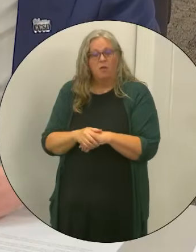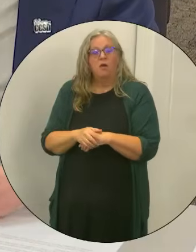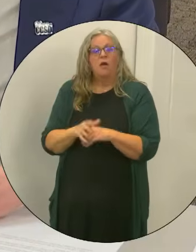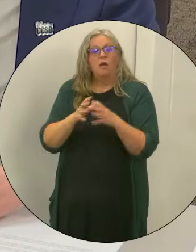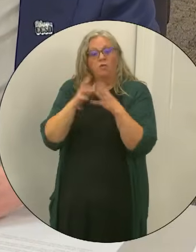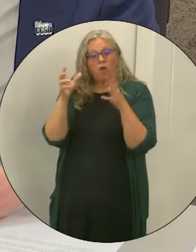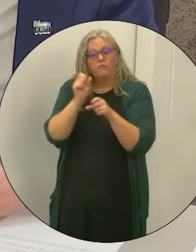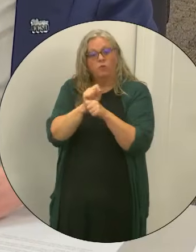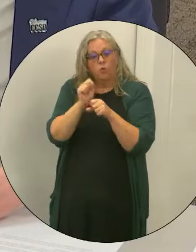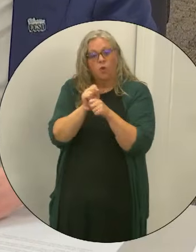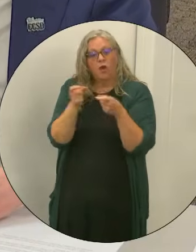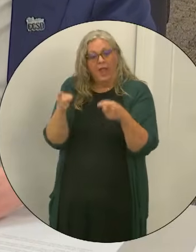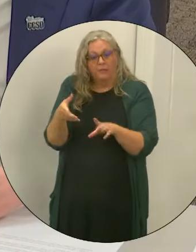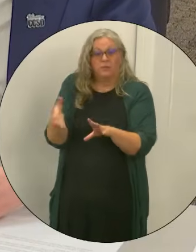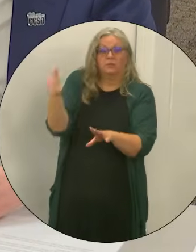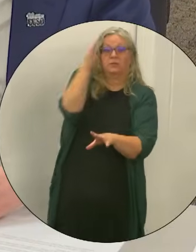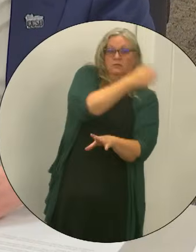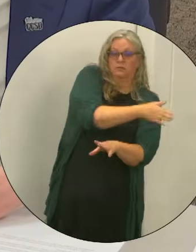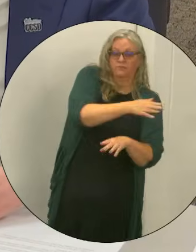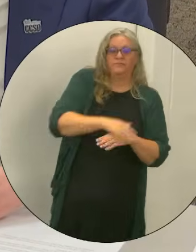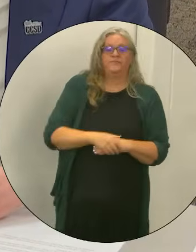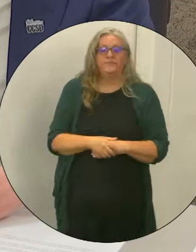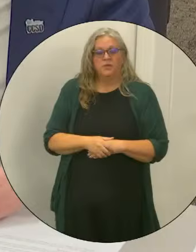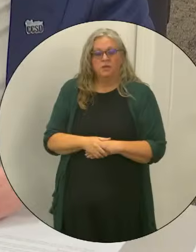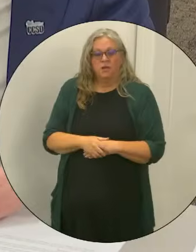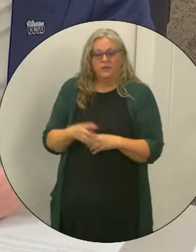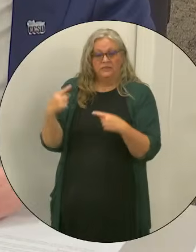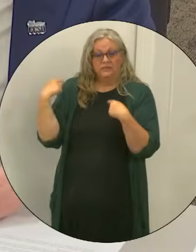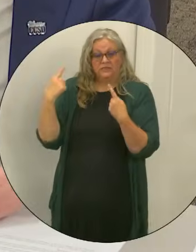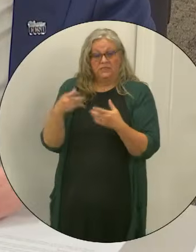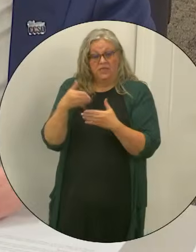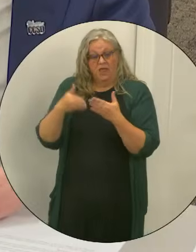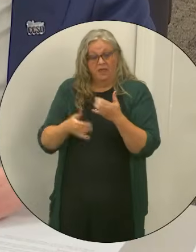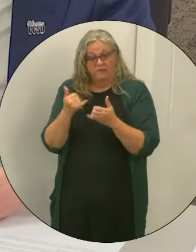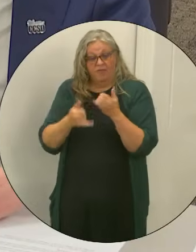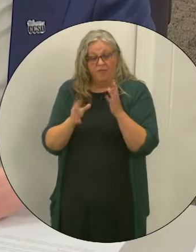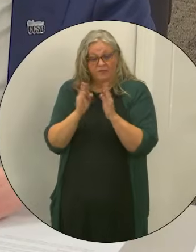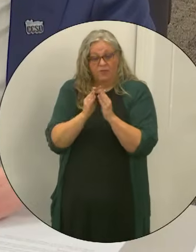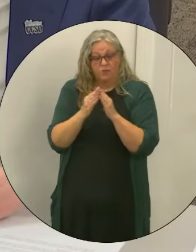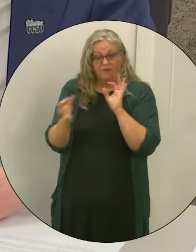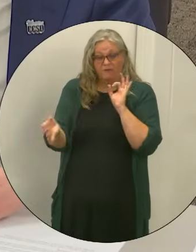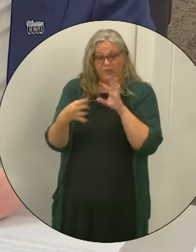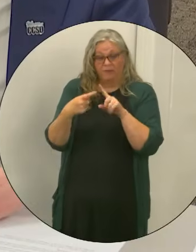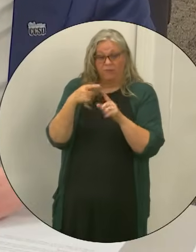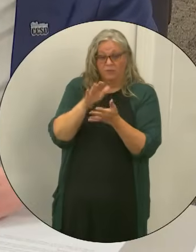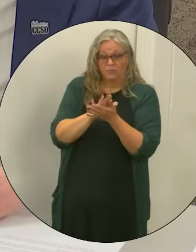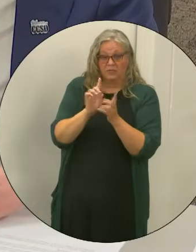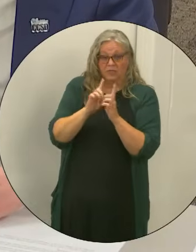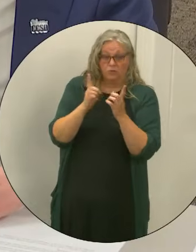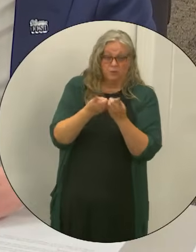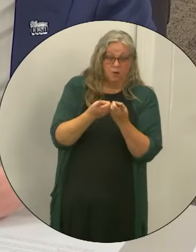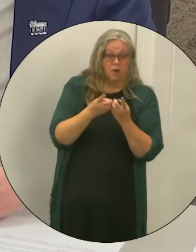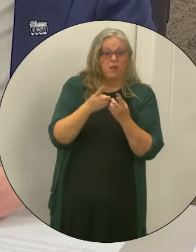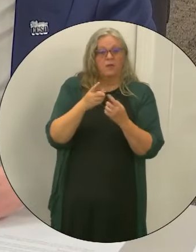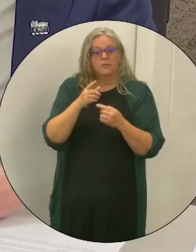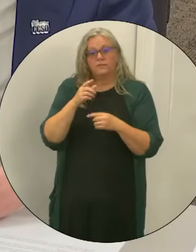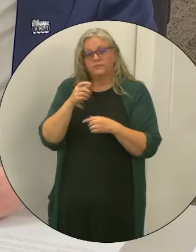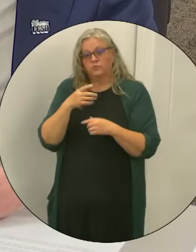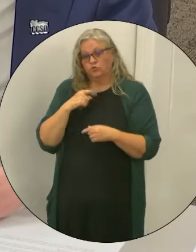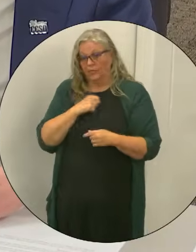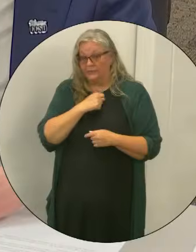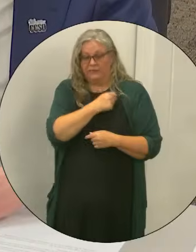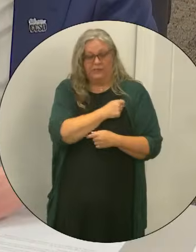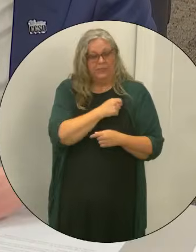work occurs well in advance. Since the end of the last session, we've collected feedback from district departments, trustees, education partners,